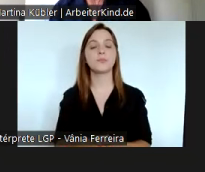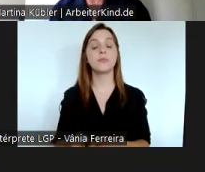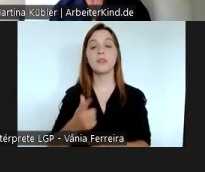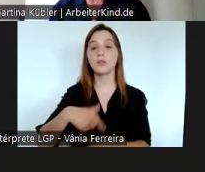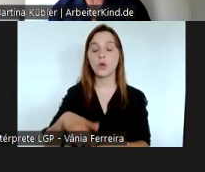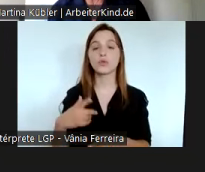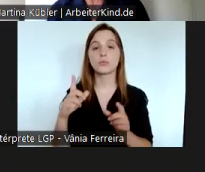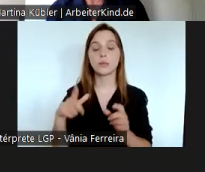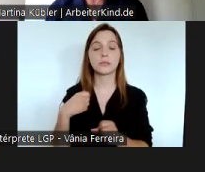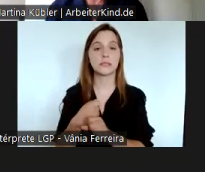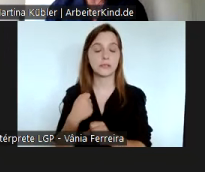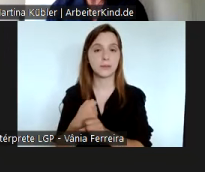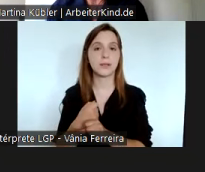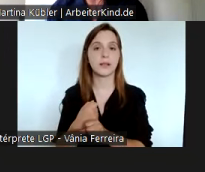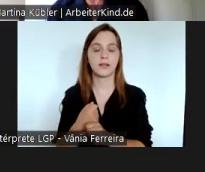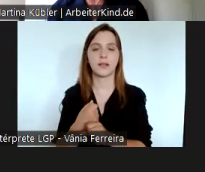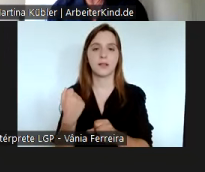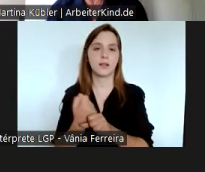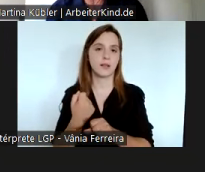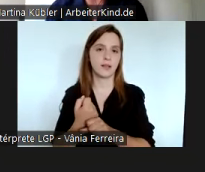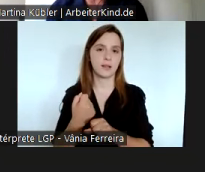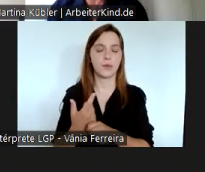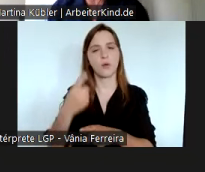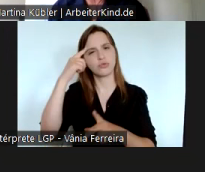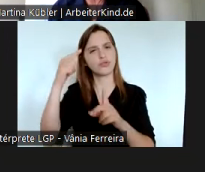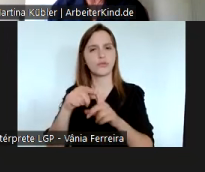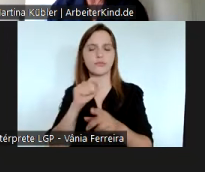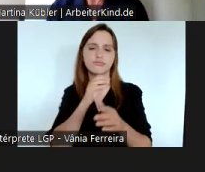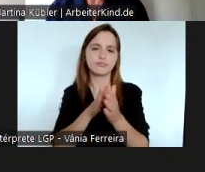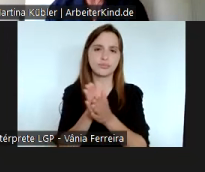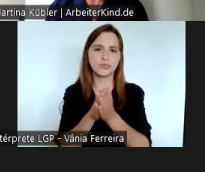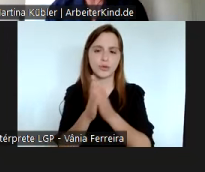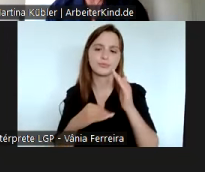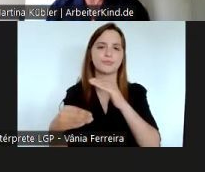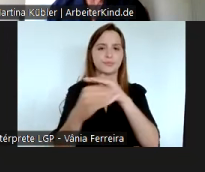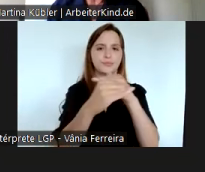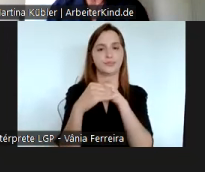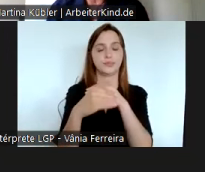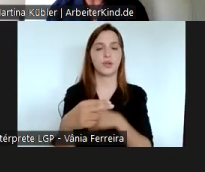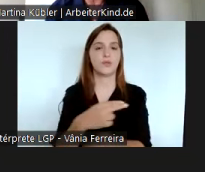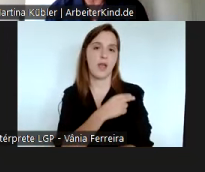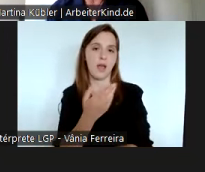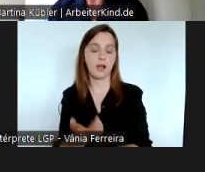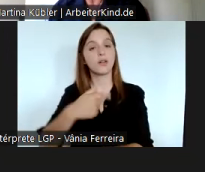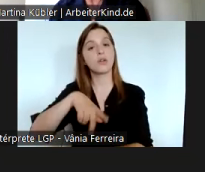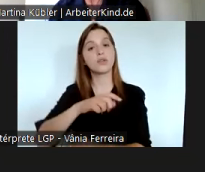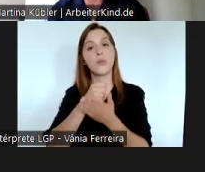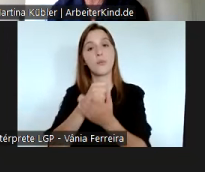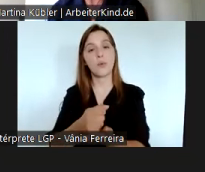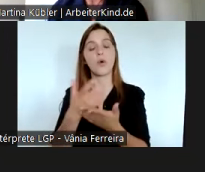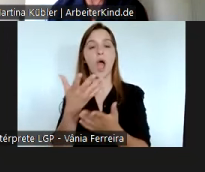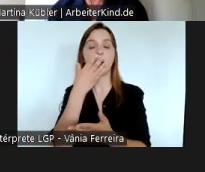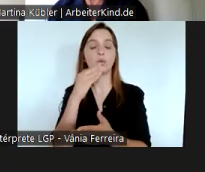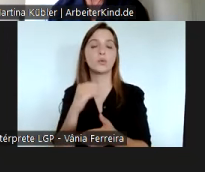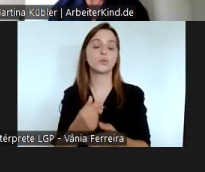worked for equality of opportunity in higher education. And we just offer support for college students